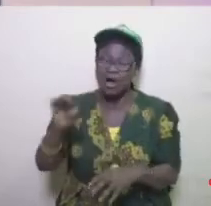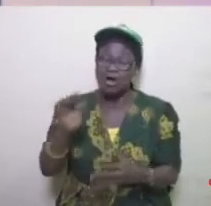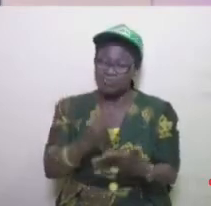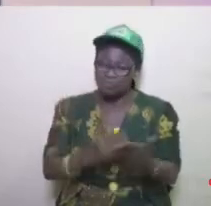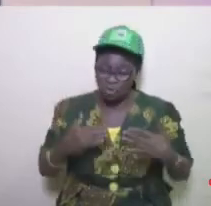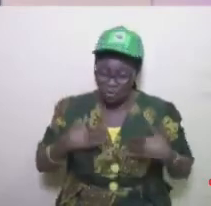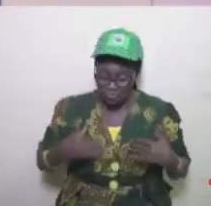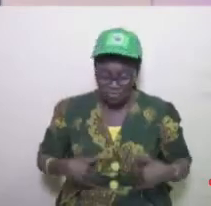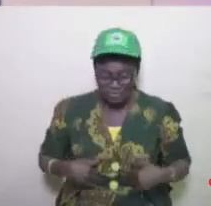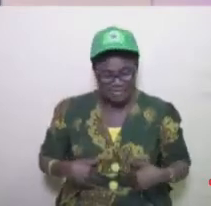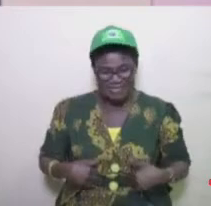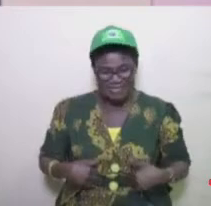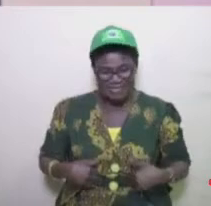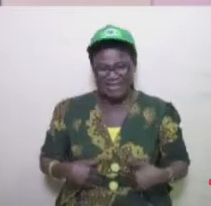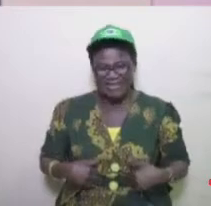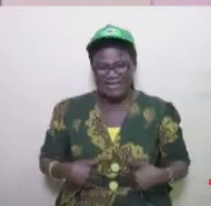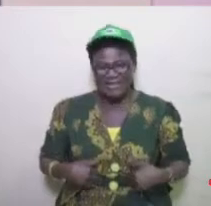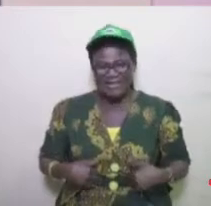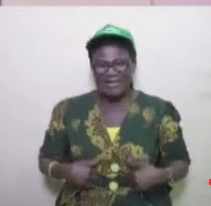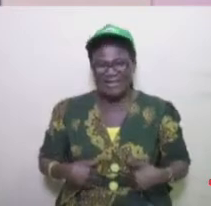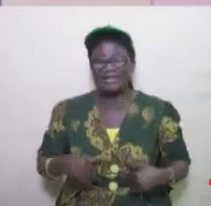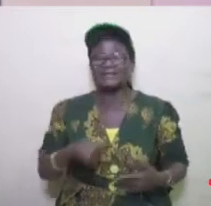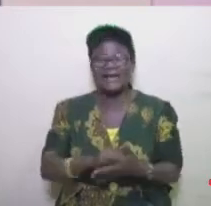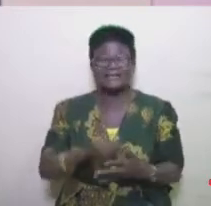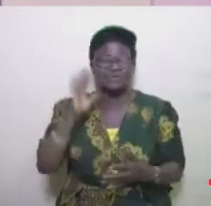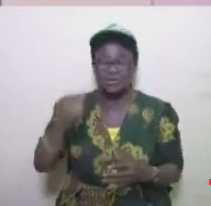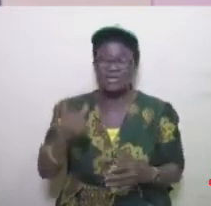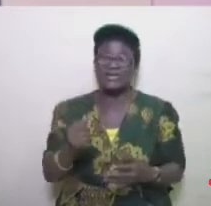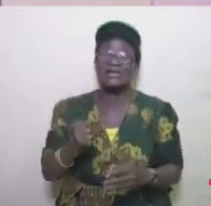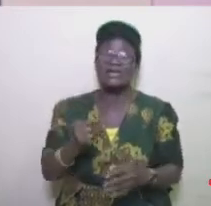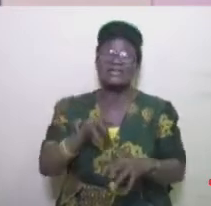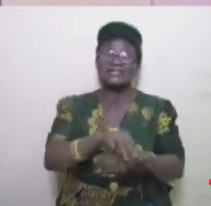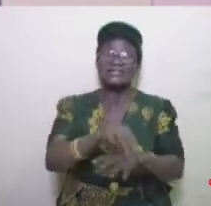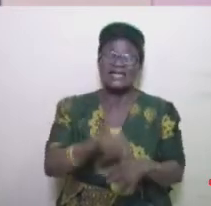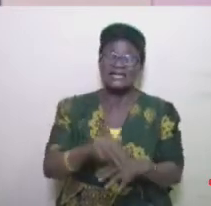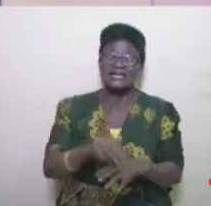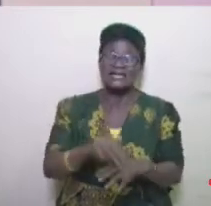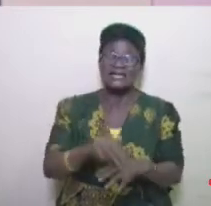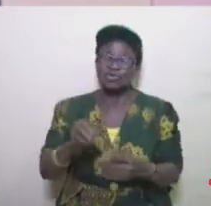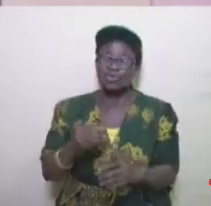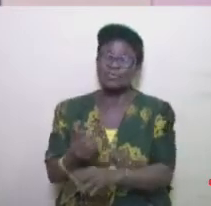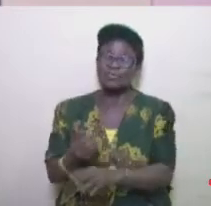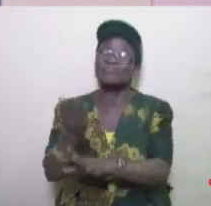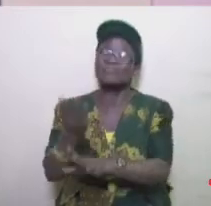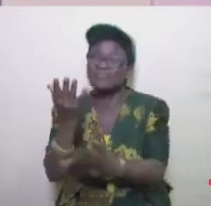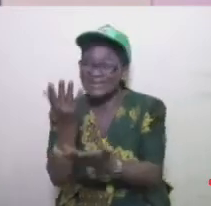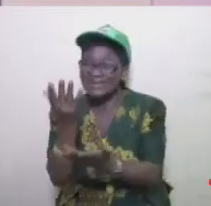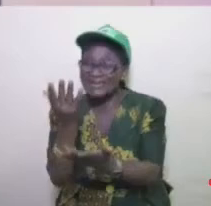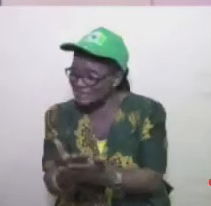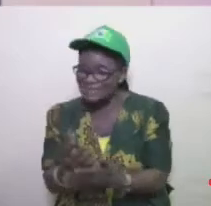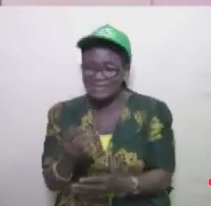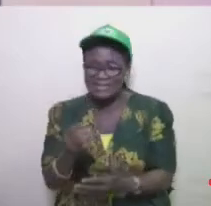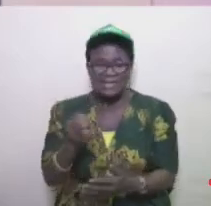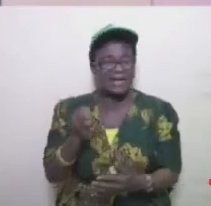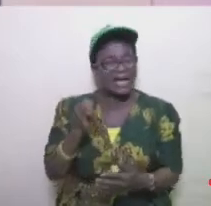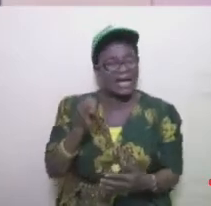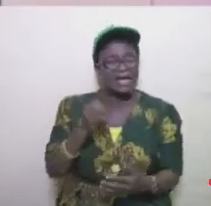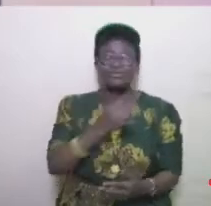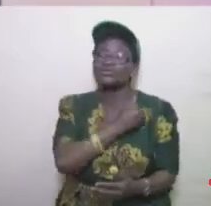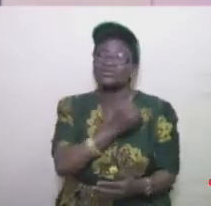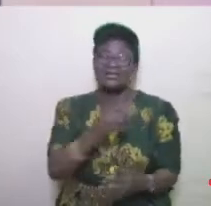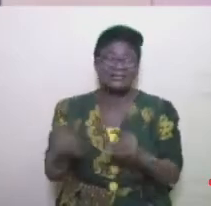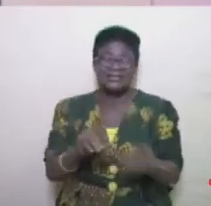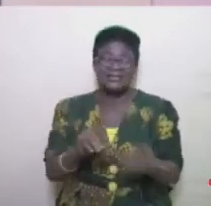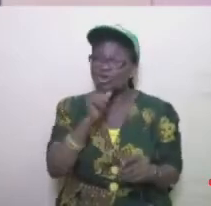immorality, send him to prison. A great injustice against him, but he was not looking for vengeance. I imagine